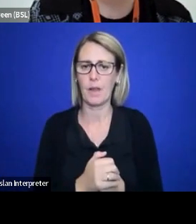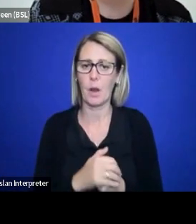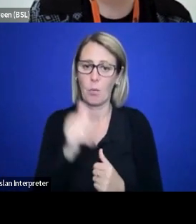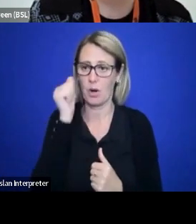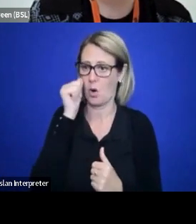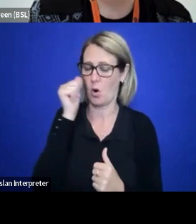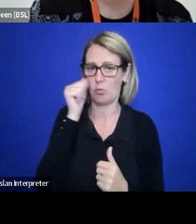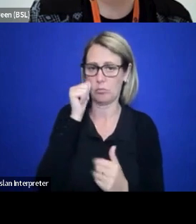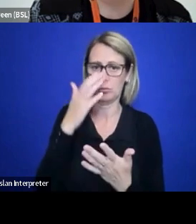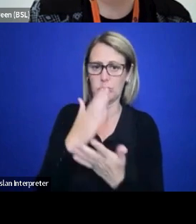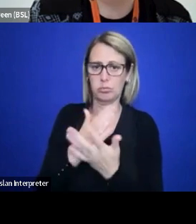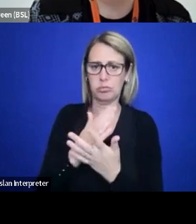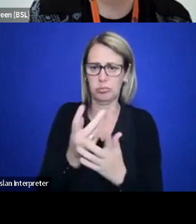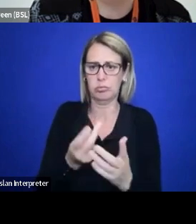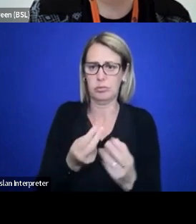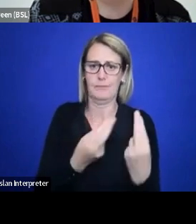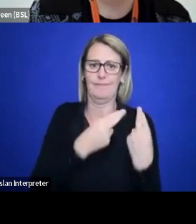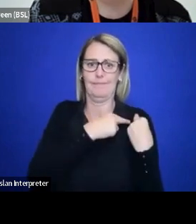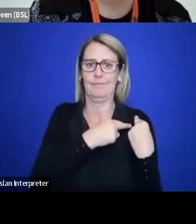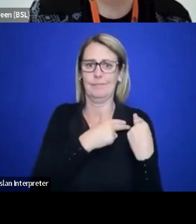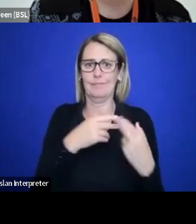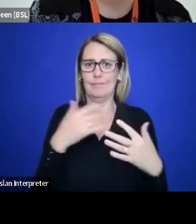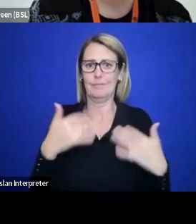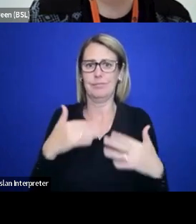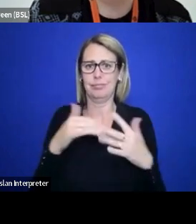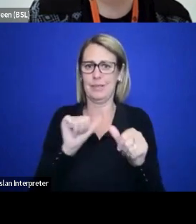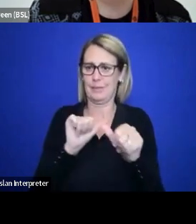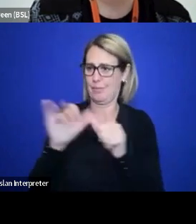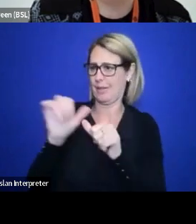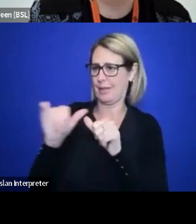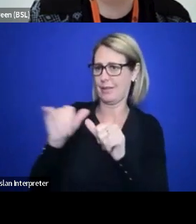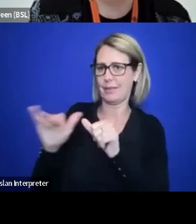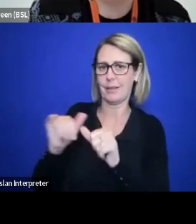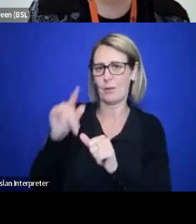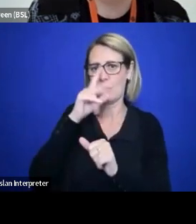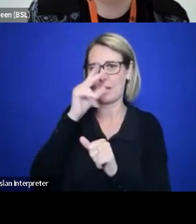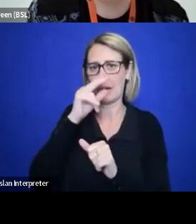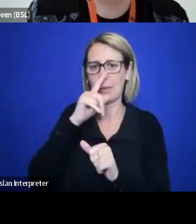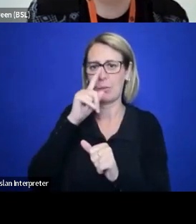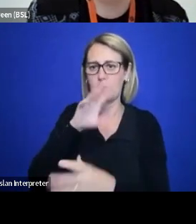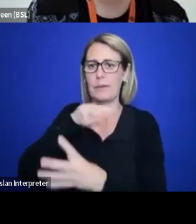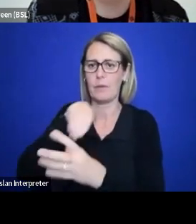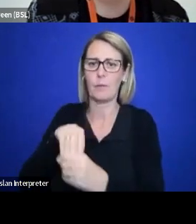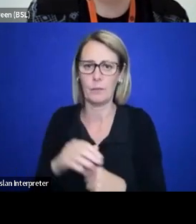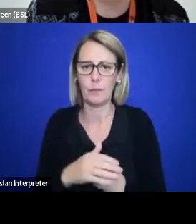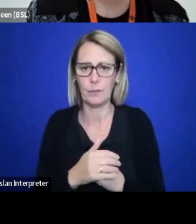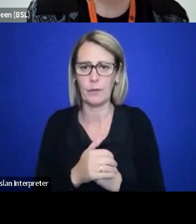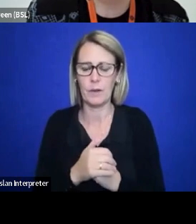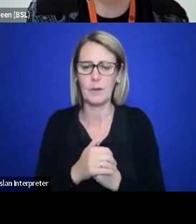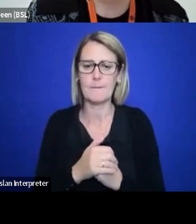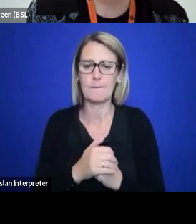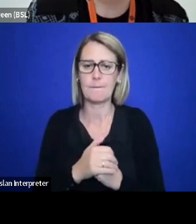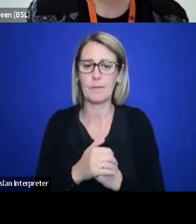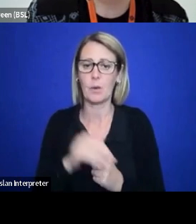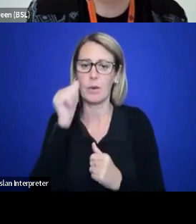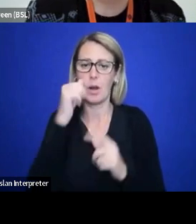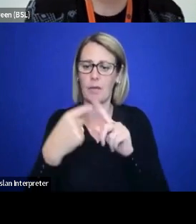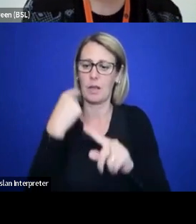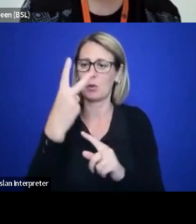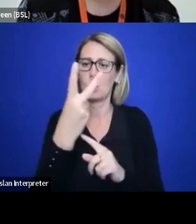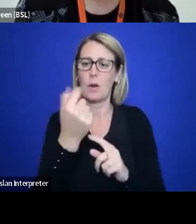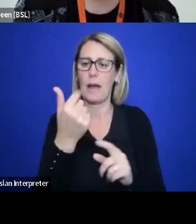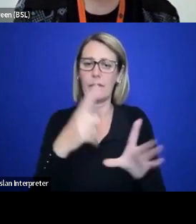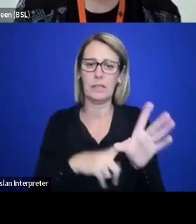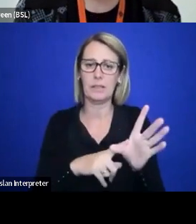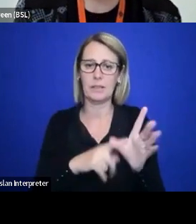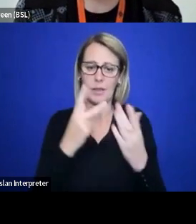is a brilliant return on investment in young people's social and economic participation. Over the last 2.5 years, I think the